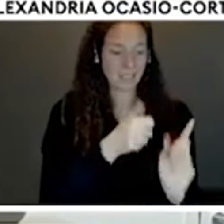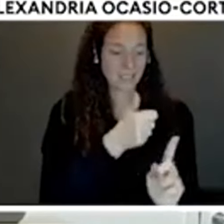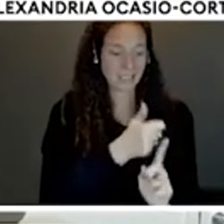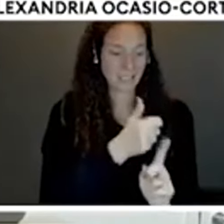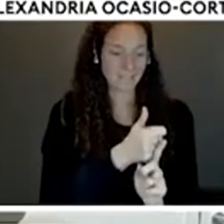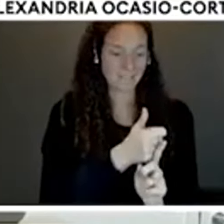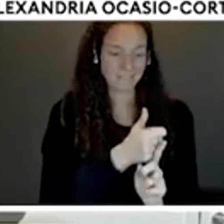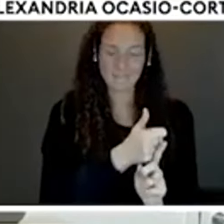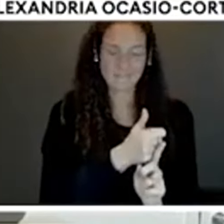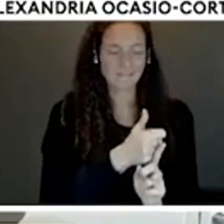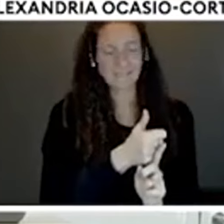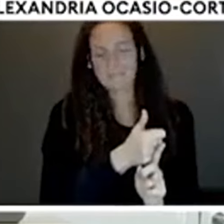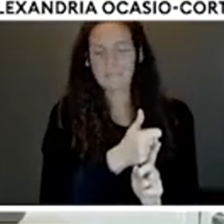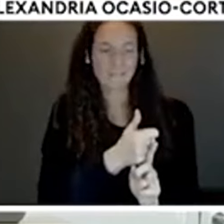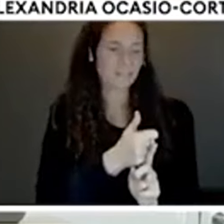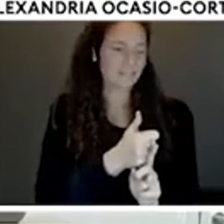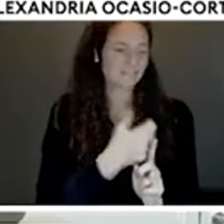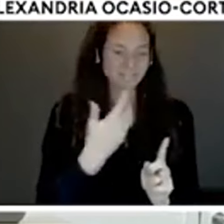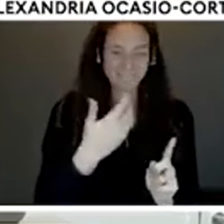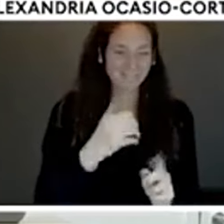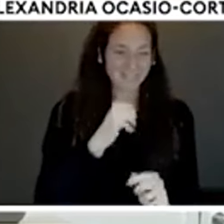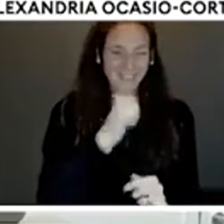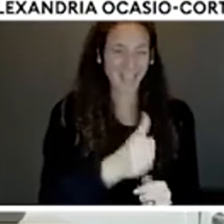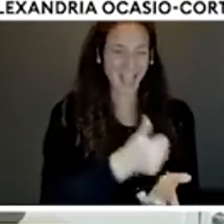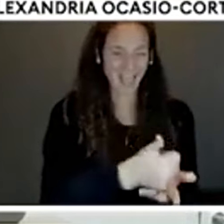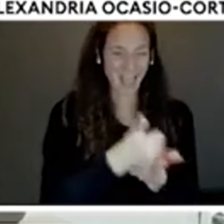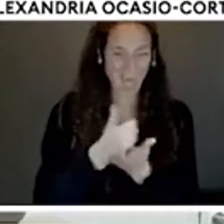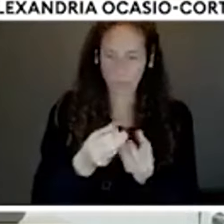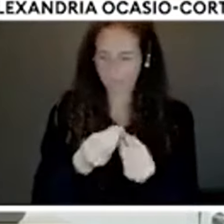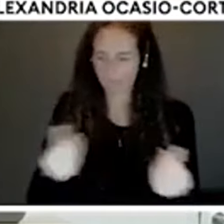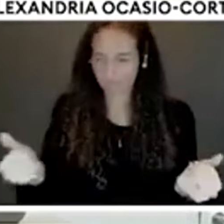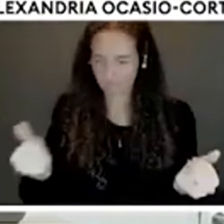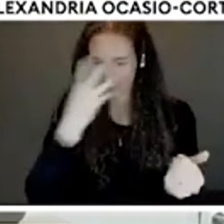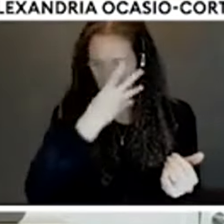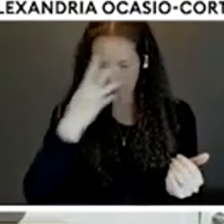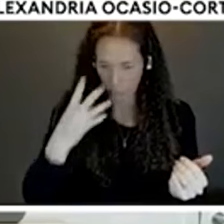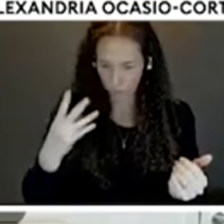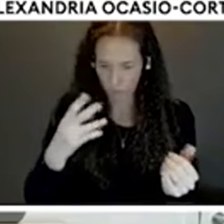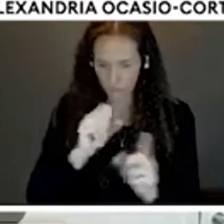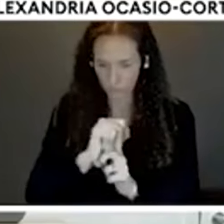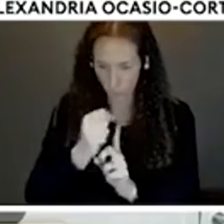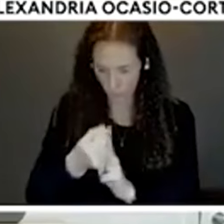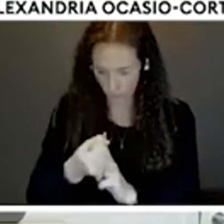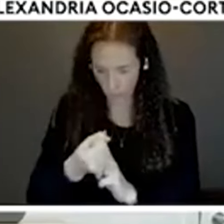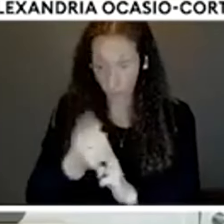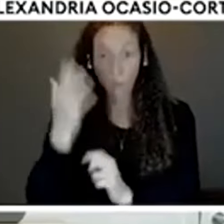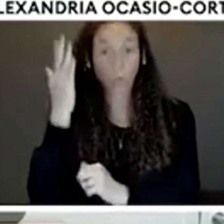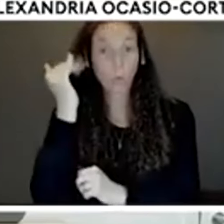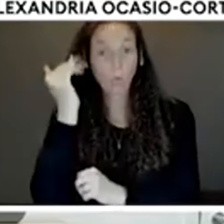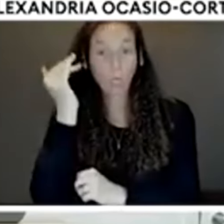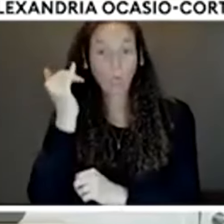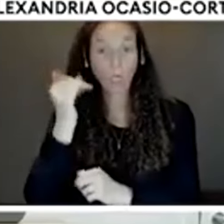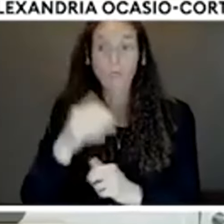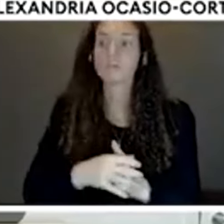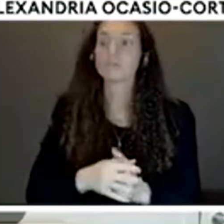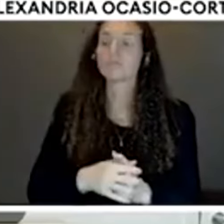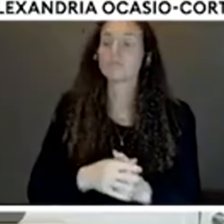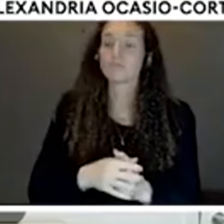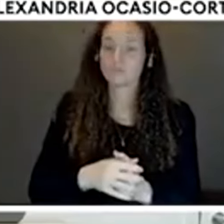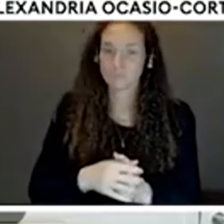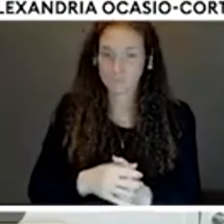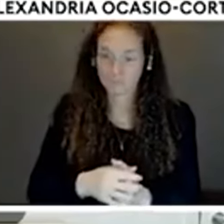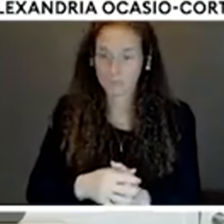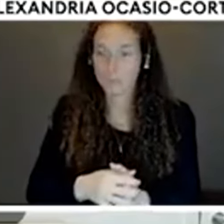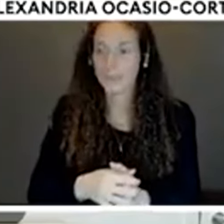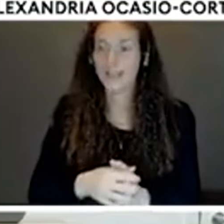the migrant situation. And that is that every year they send billions and billions and billions